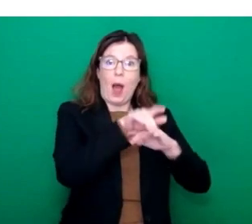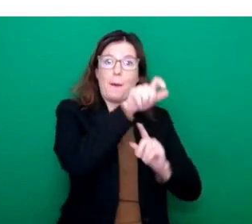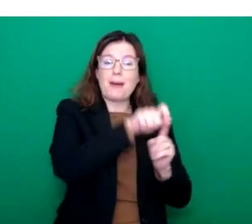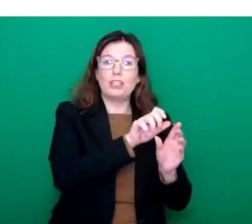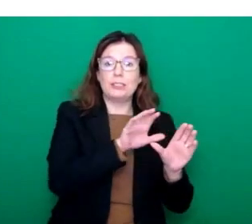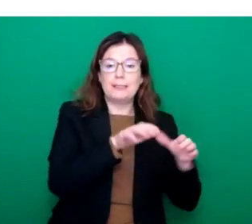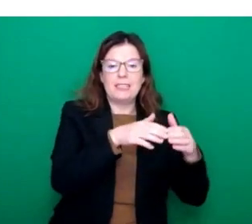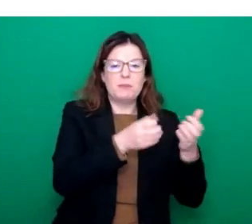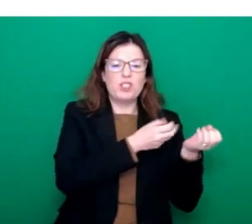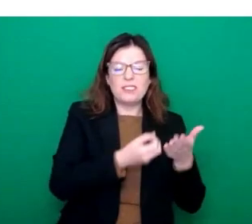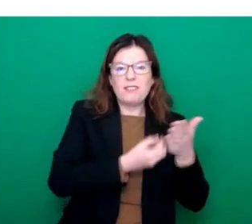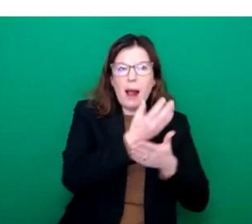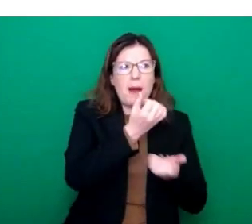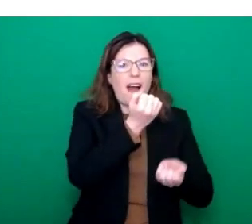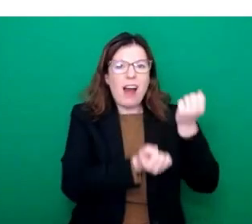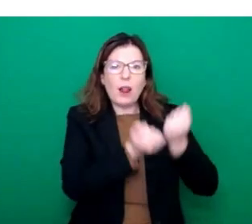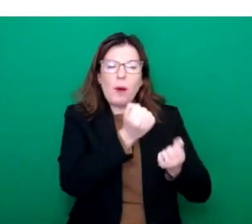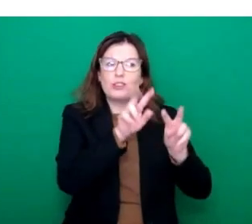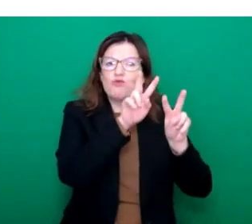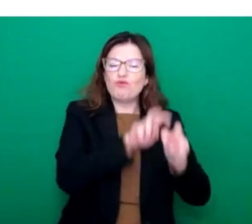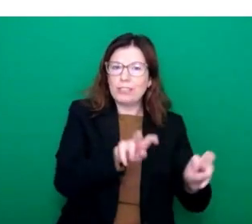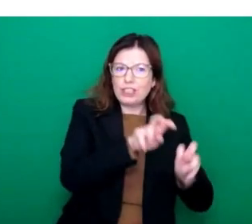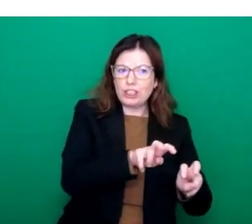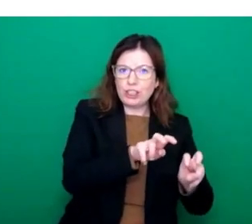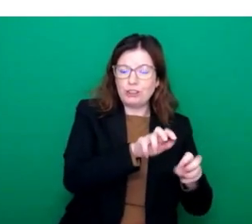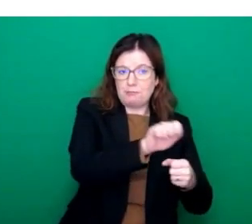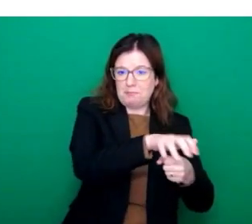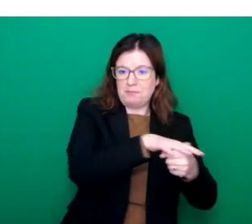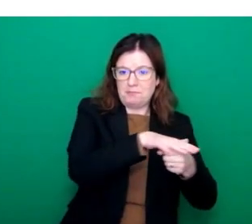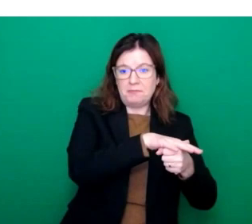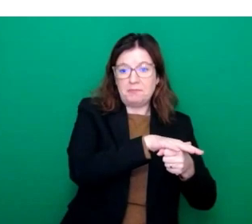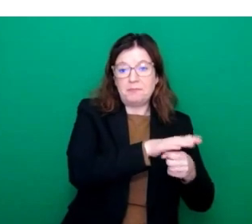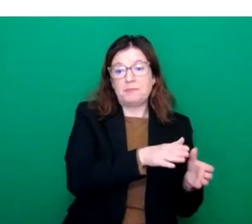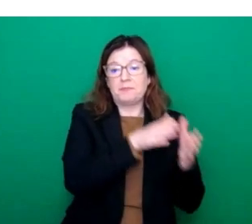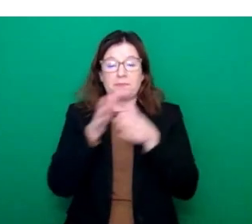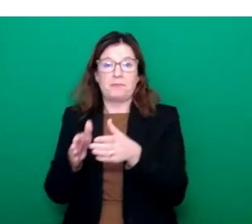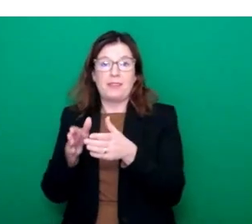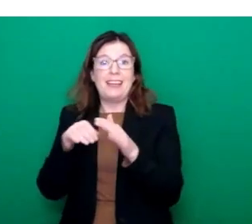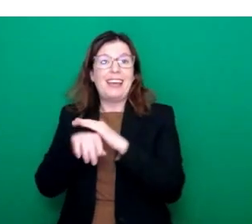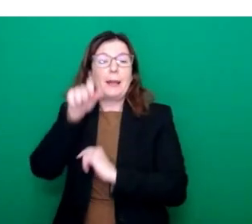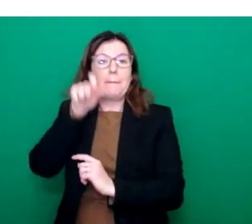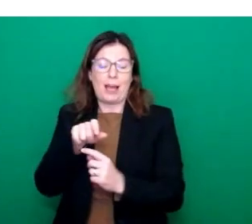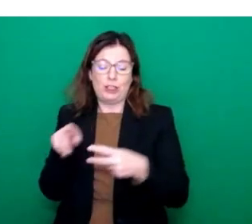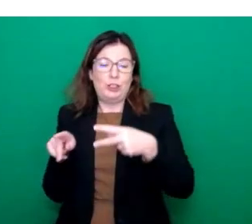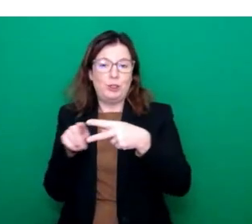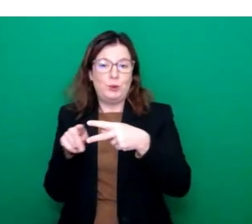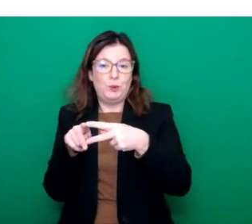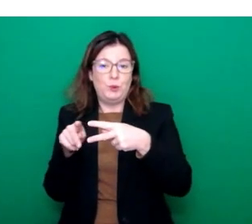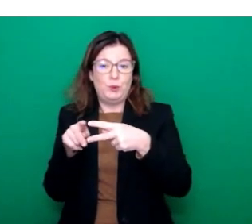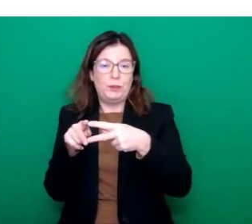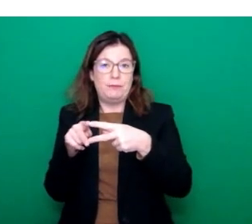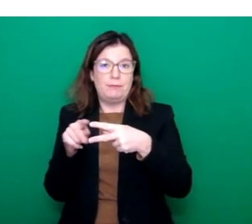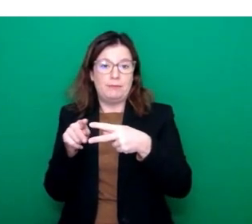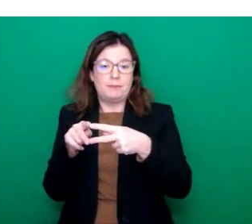development, service evaluations, and a bit of research that we've been doing, and then 2 within our inpatient services.